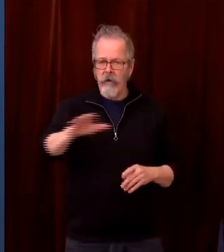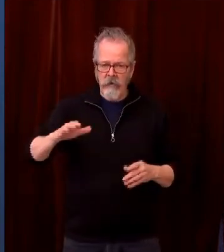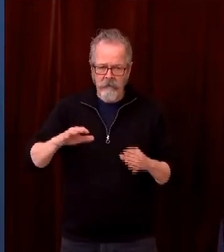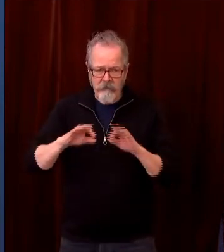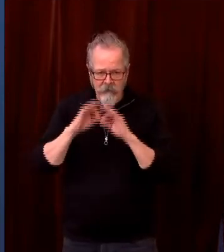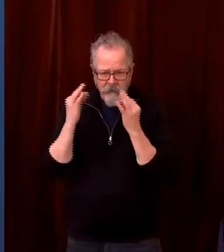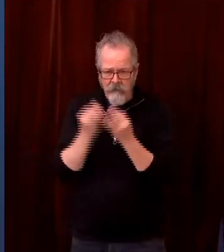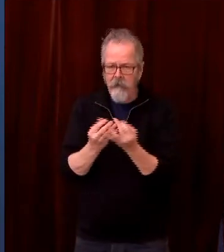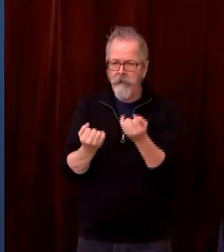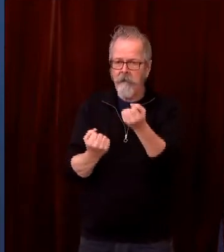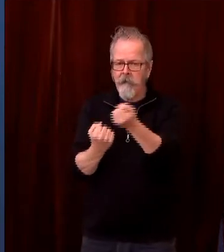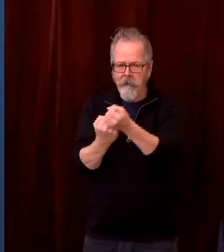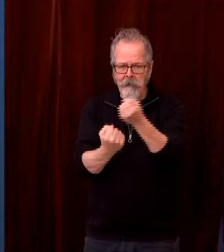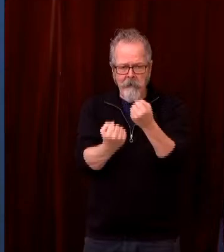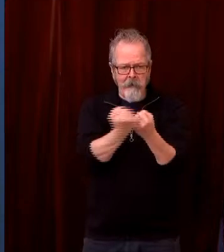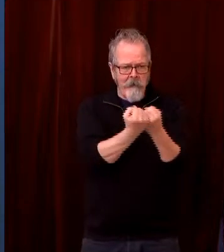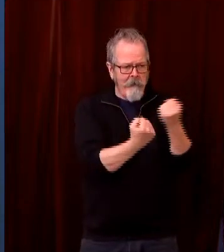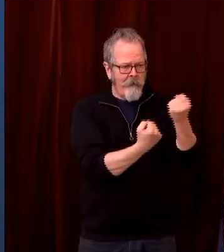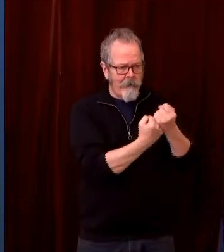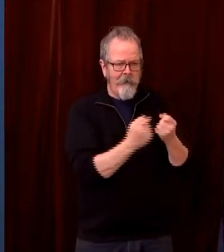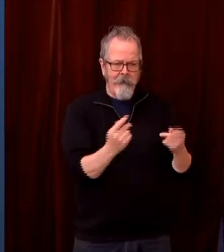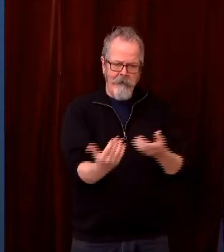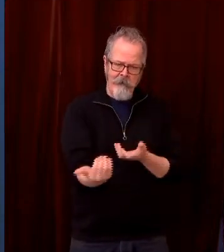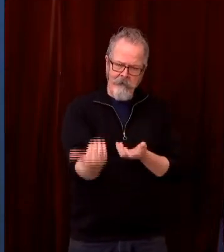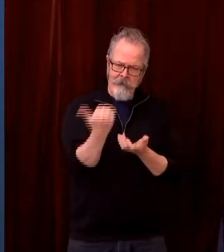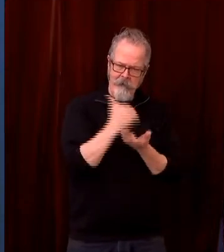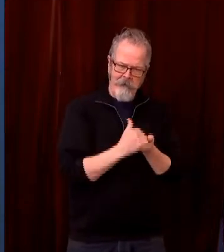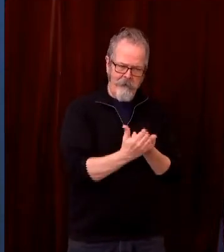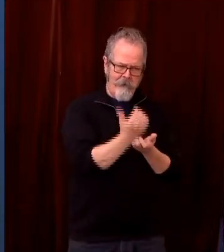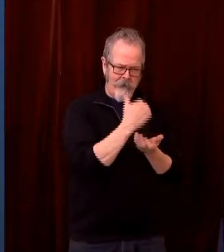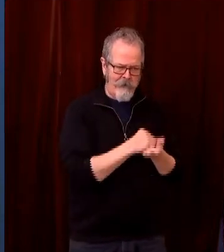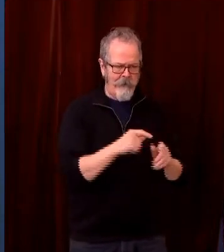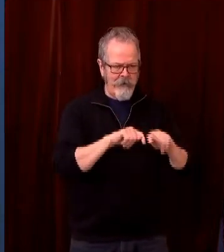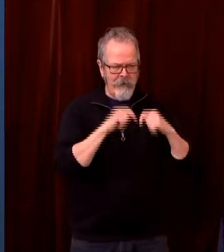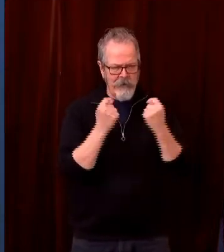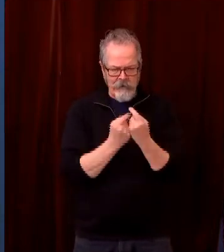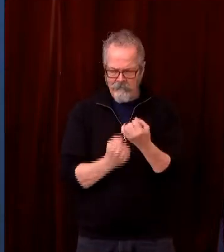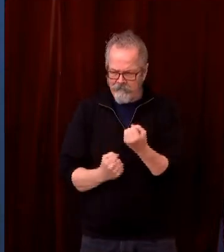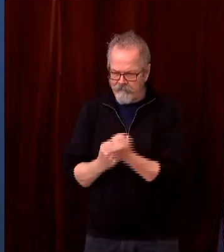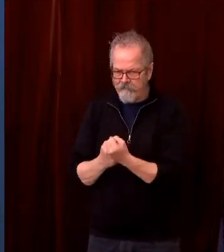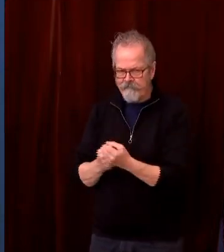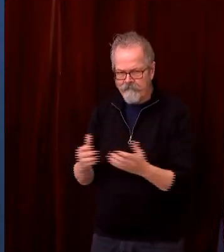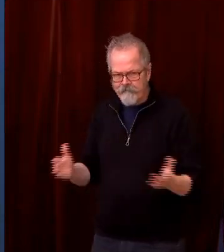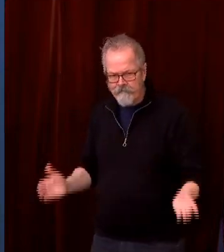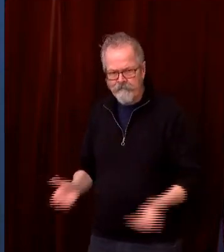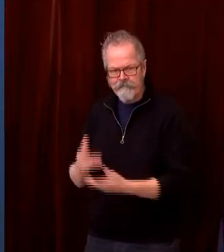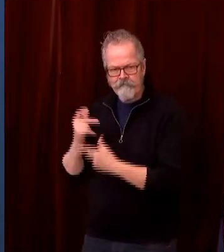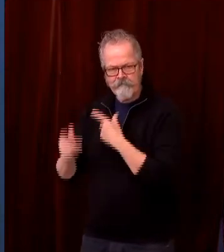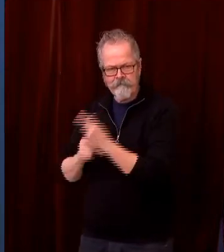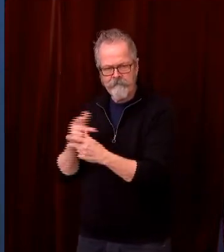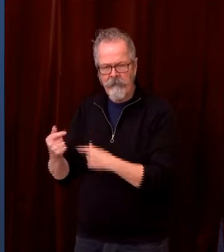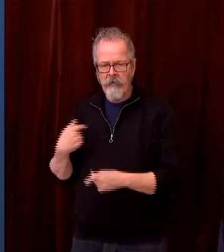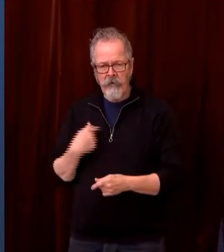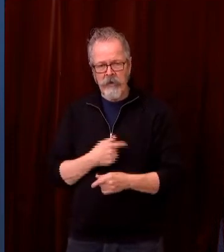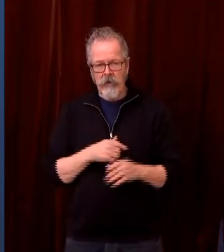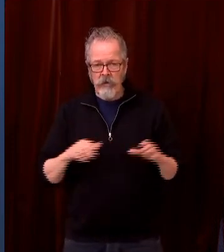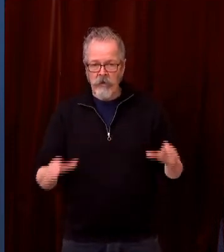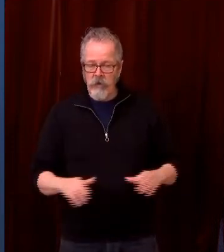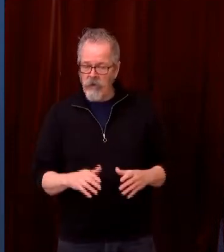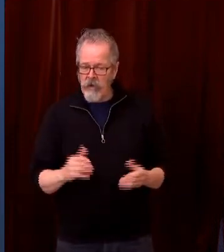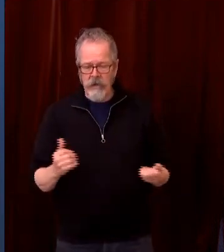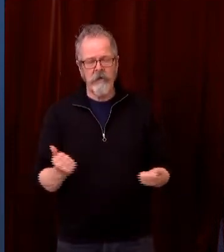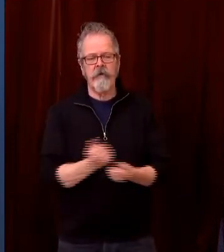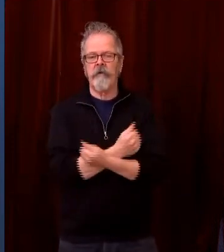team. So we're doing everything we humanly can. Ultimately, it depends on how many doses are provided to us by